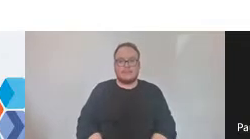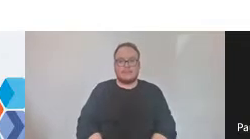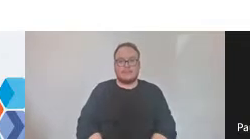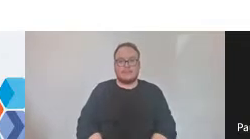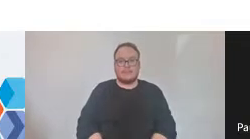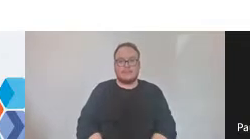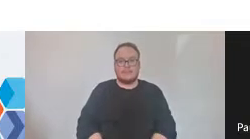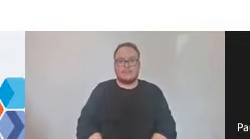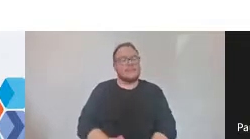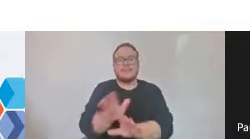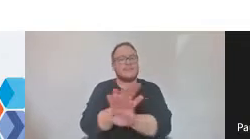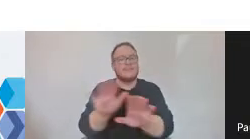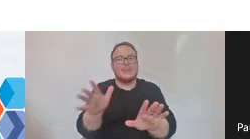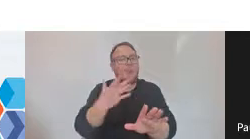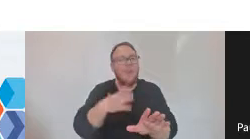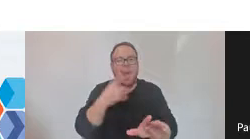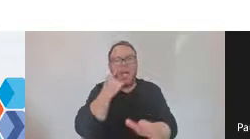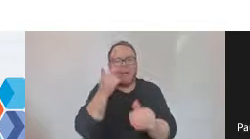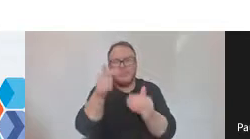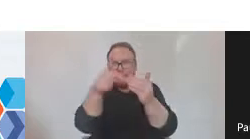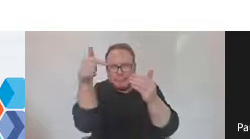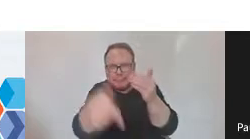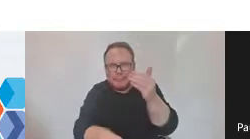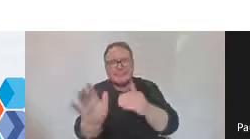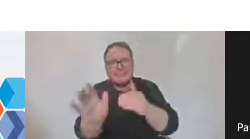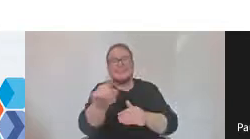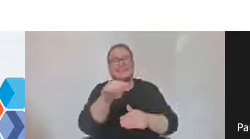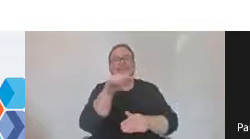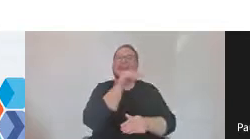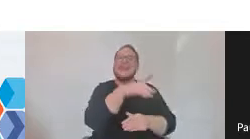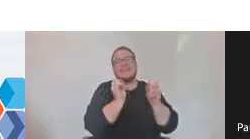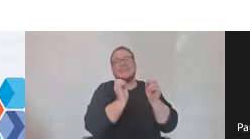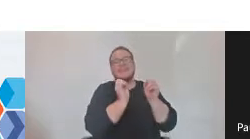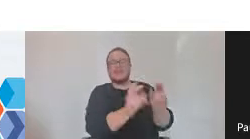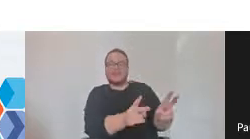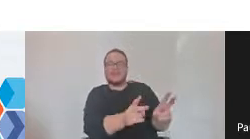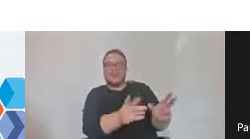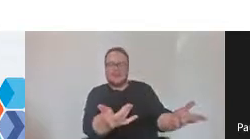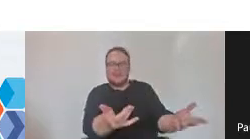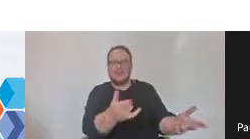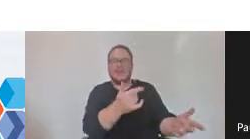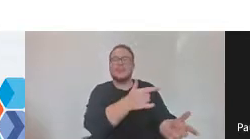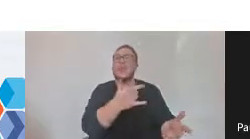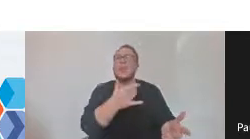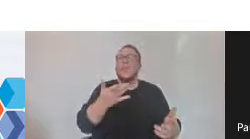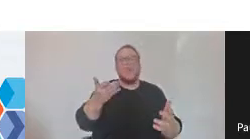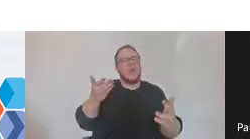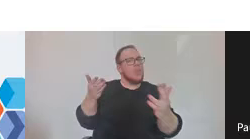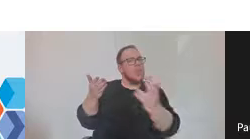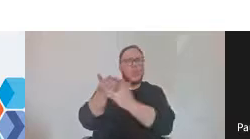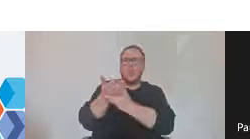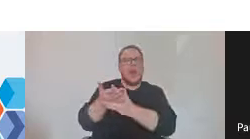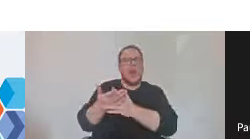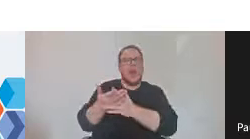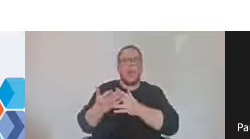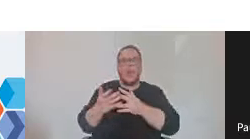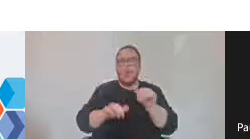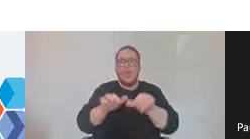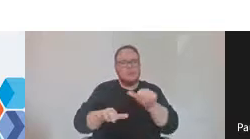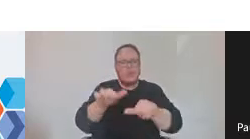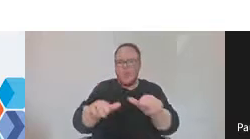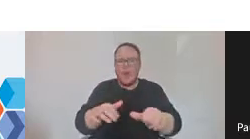Don't really want you to try and look at the detail of this. This is about a methodology. We've used data throughout the programme to drive our